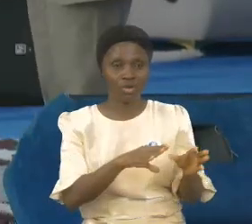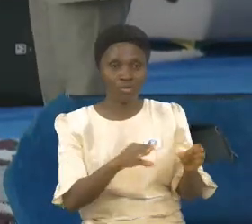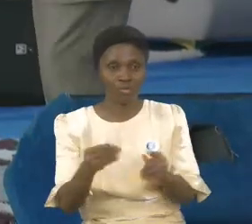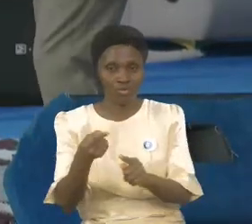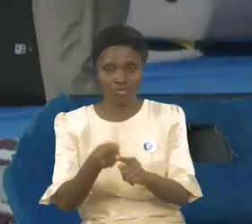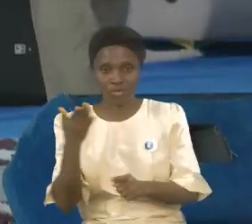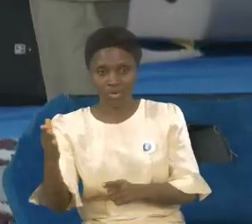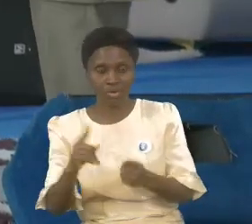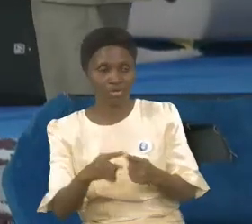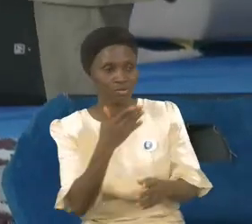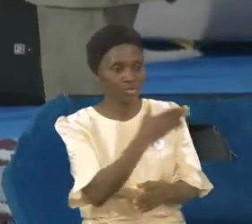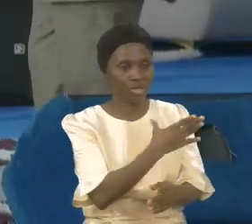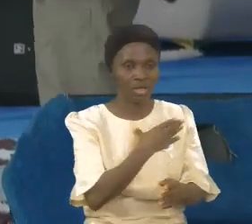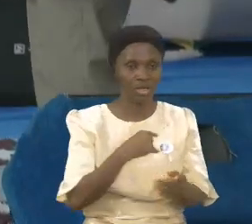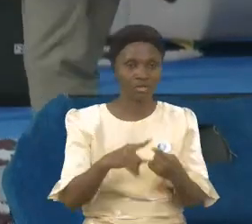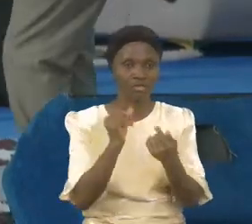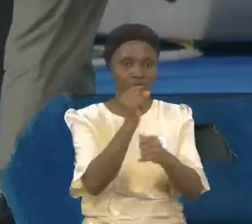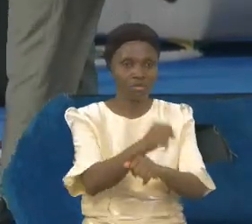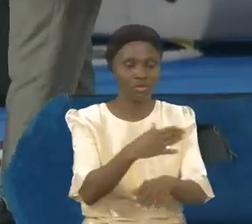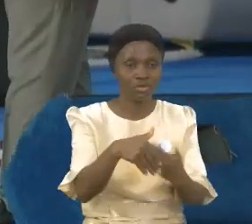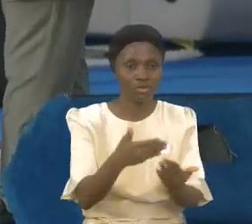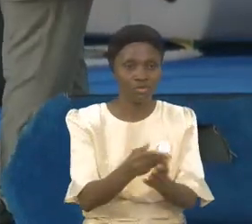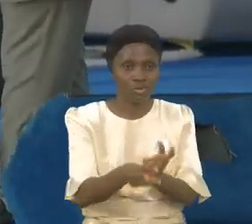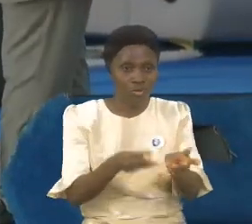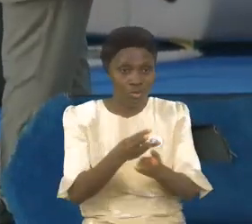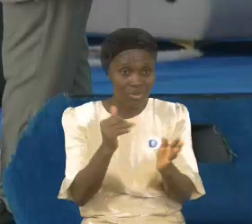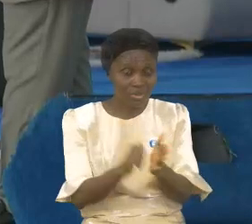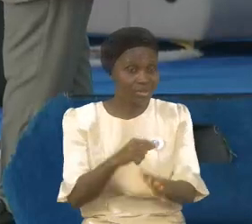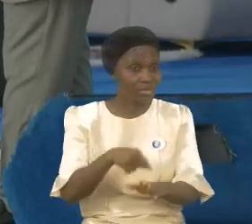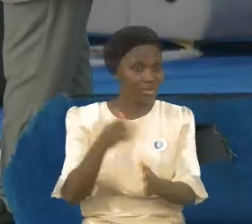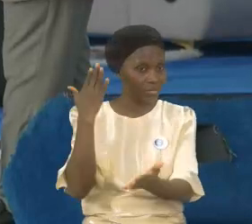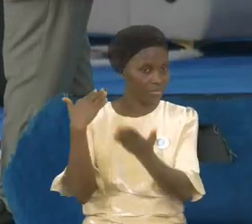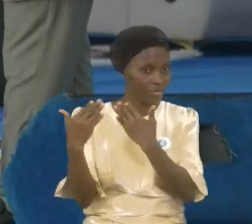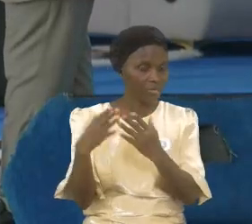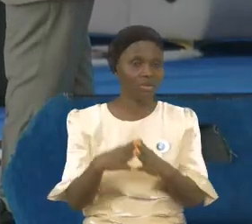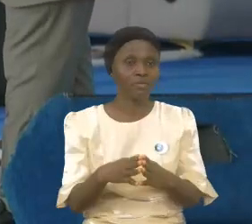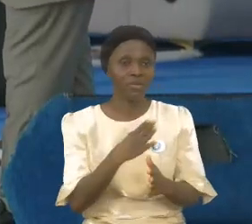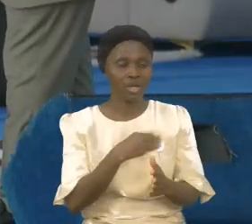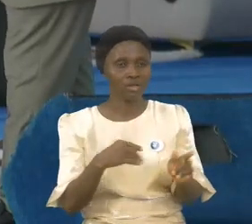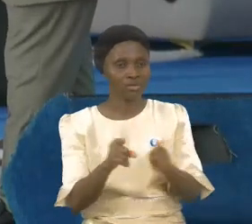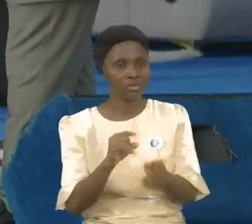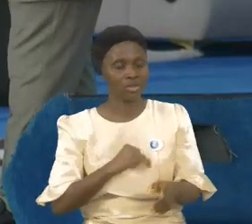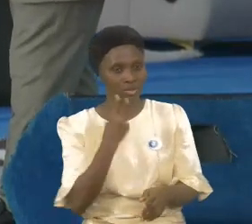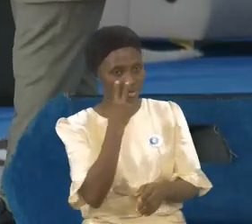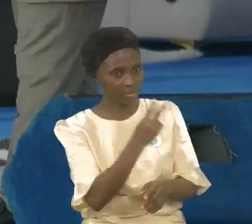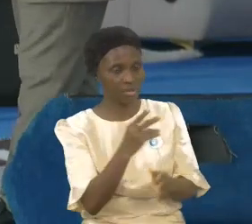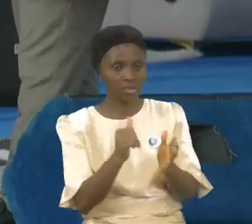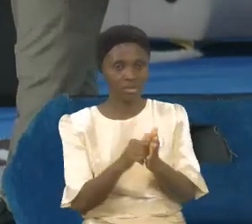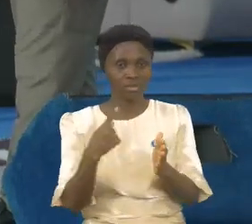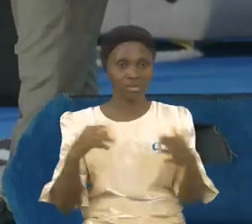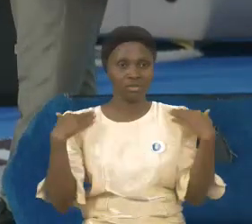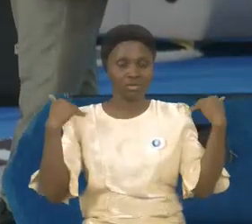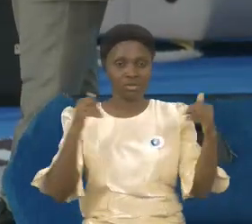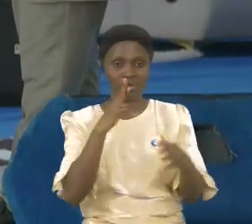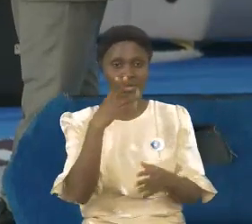to conquer the whole of the world at that time. And I beheld that the wings were thereof